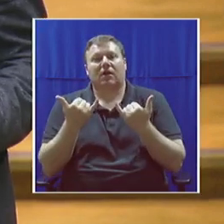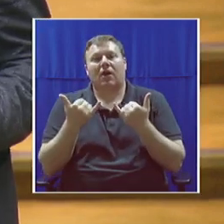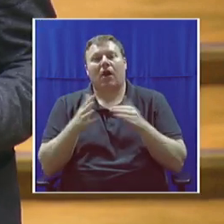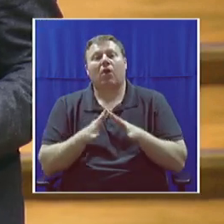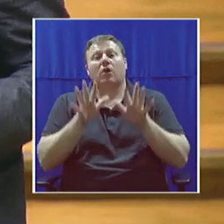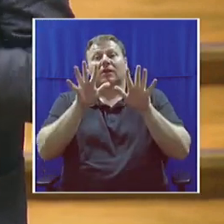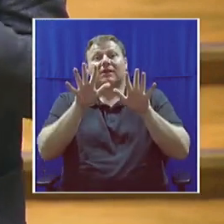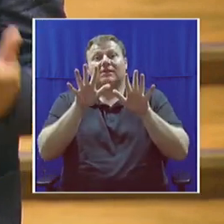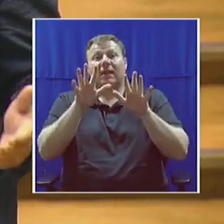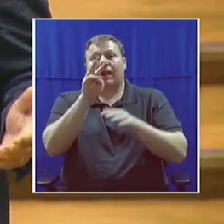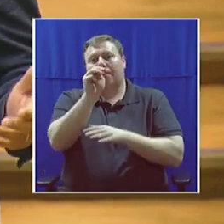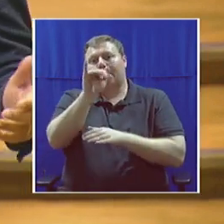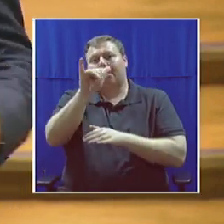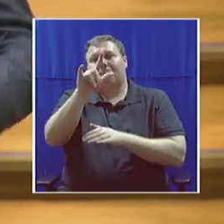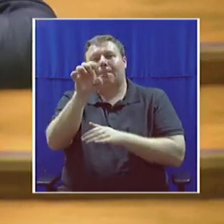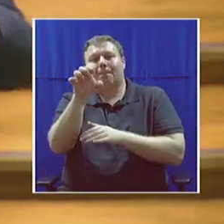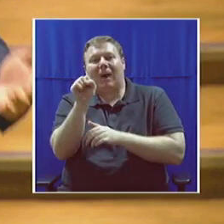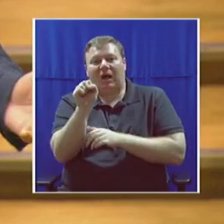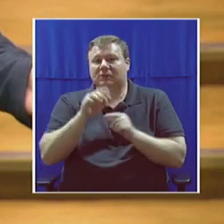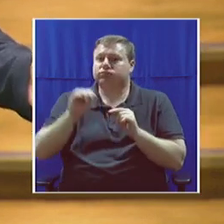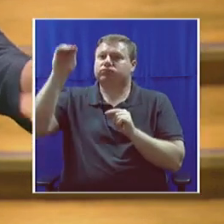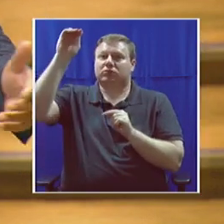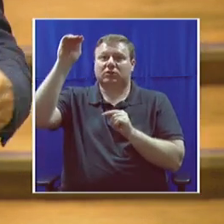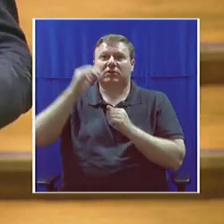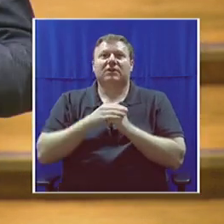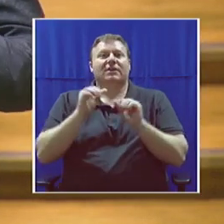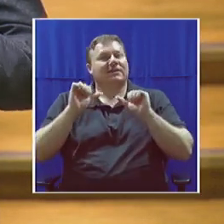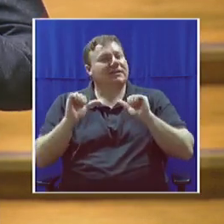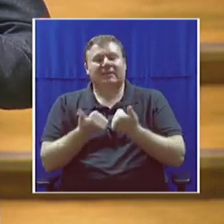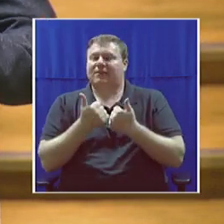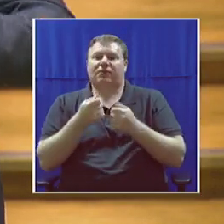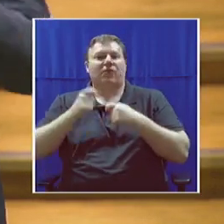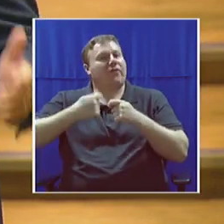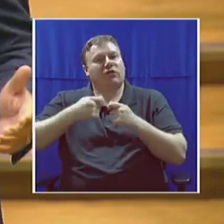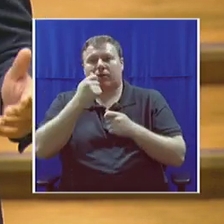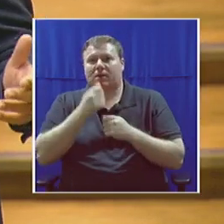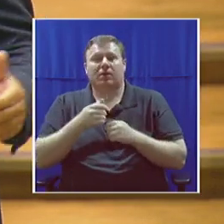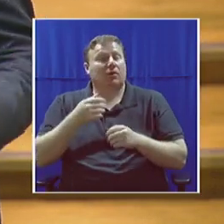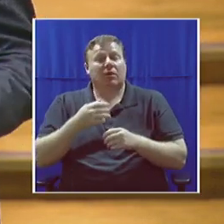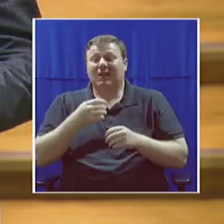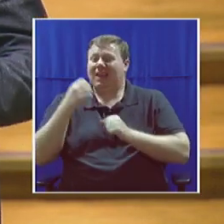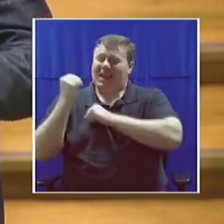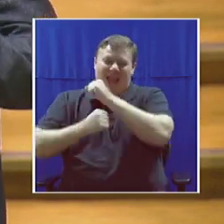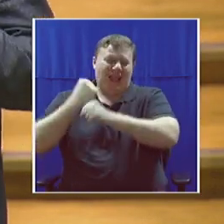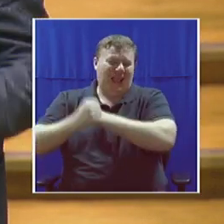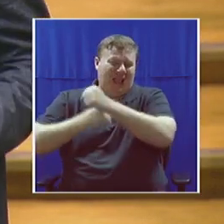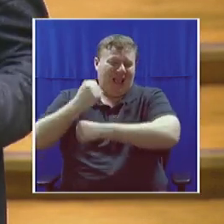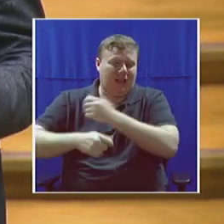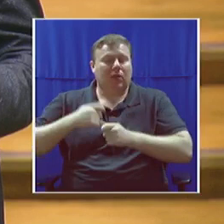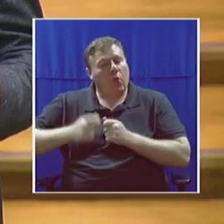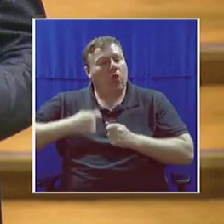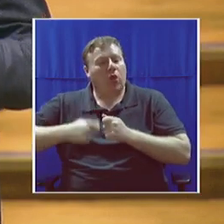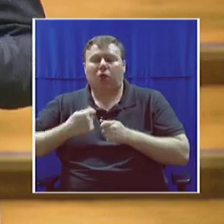Honorable Minister our community fishermen subsistence fishermen who've been fishing for decades but there is a